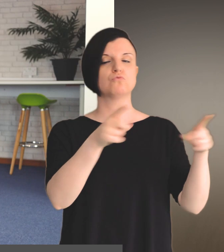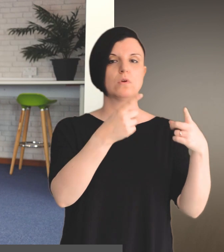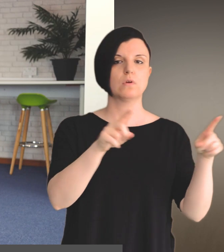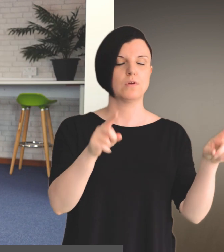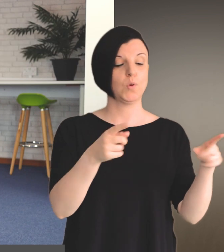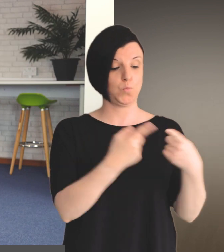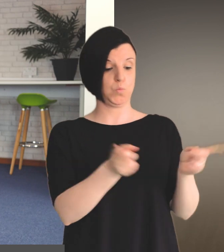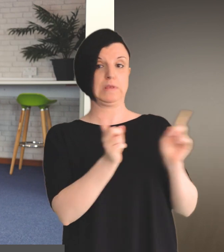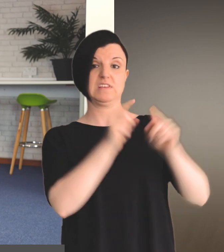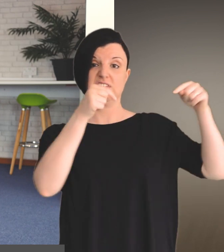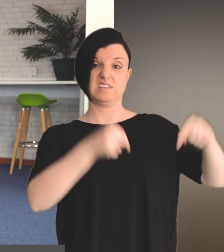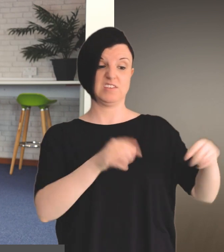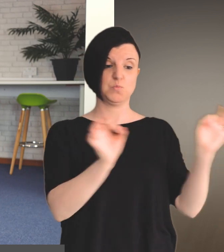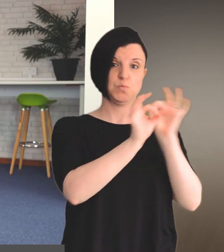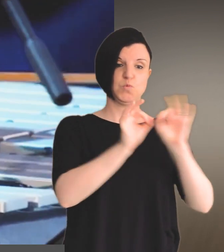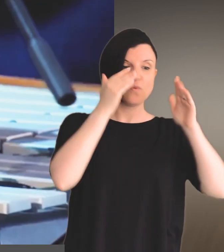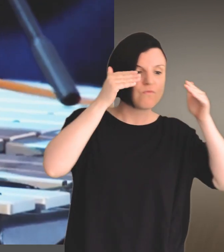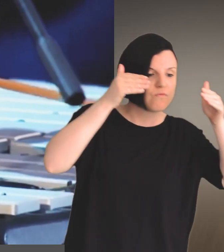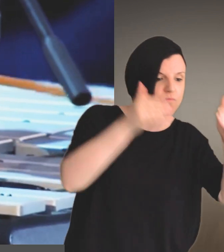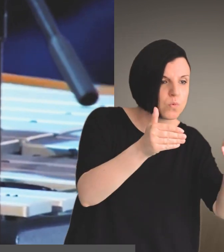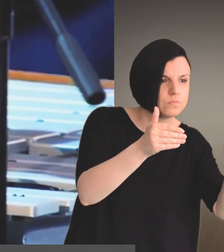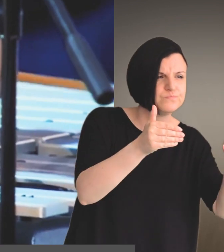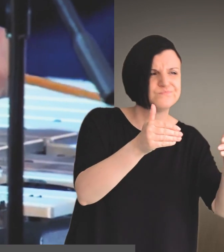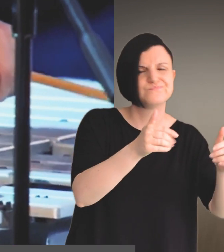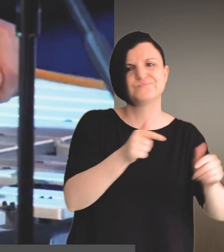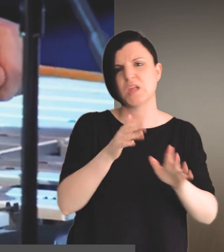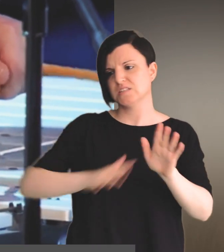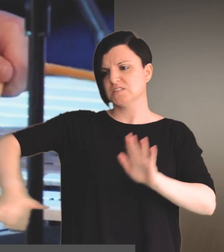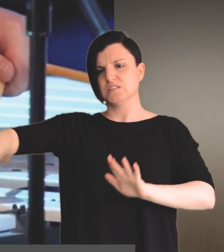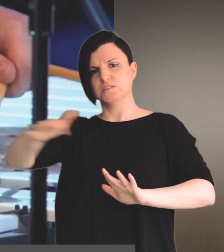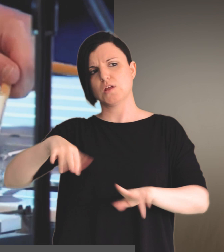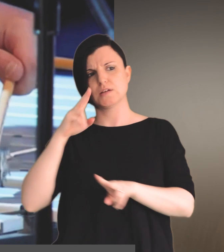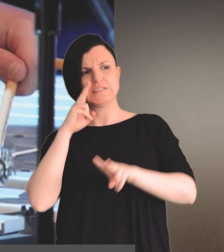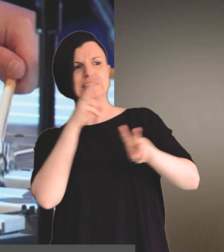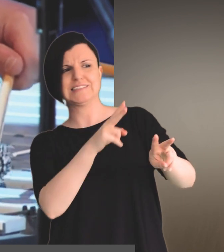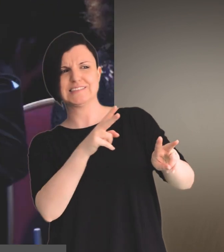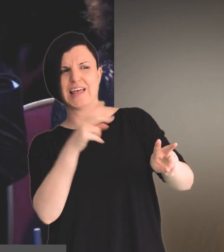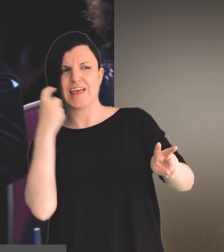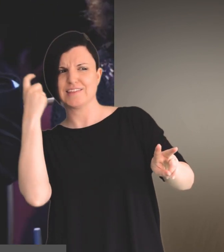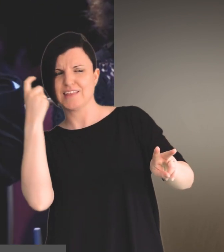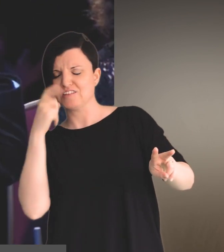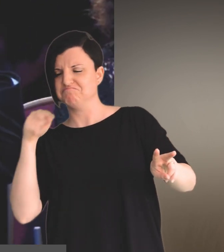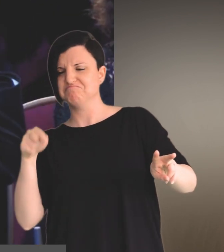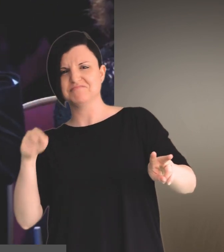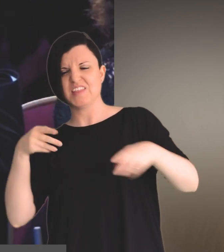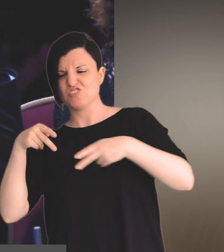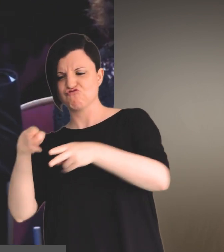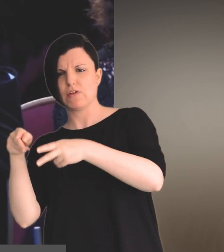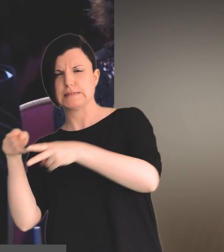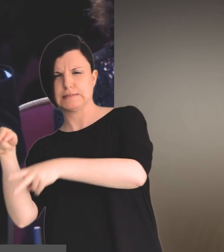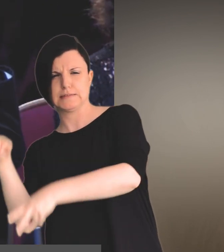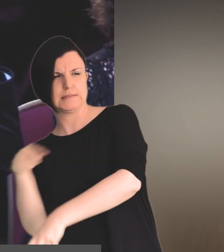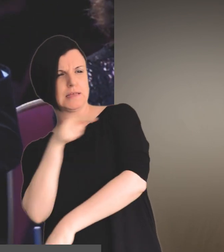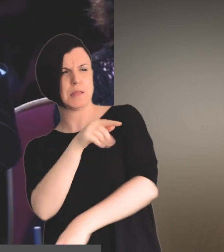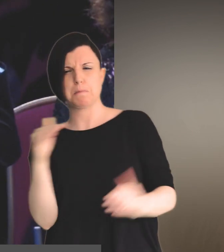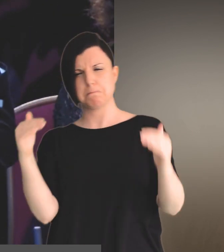as open and understanding of societal trends, because we're so focused on doing this amazing thing which is symphonic music.